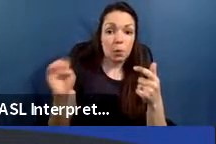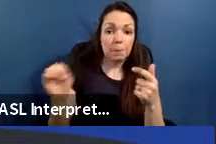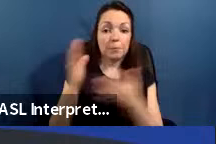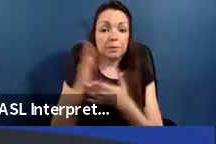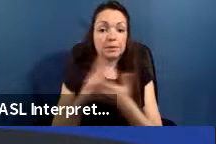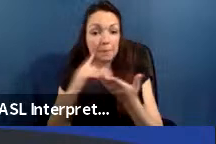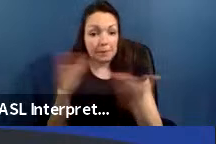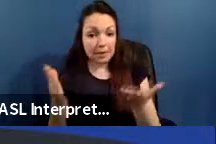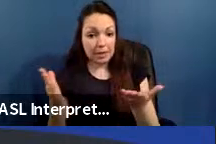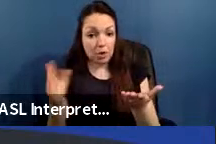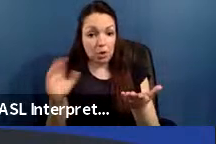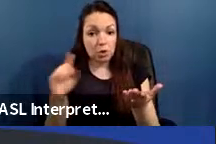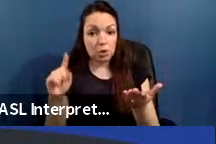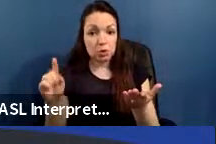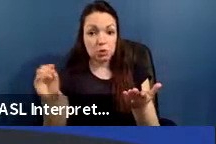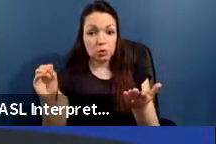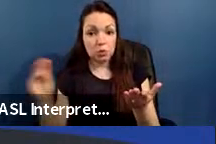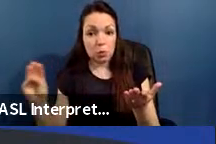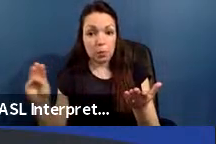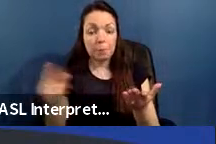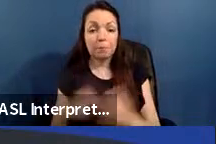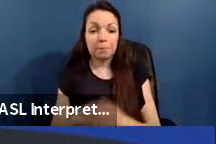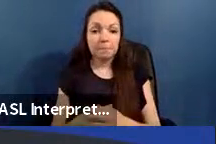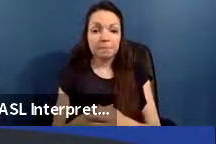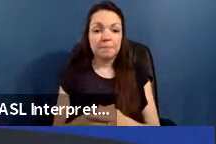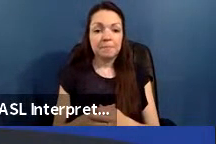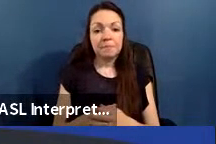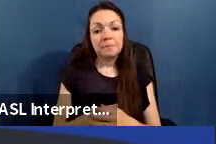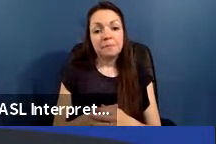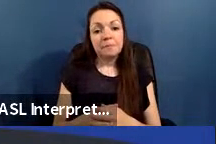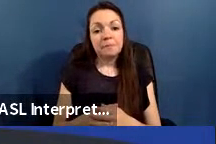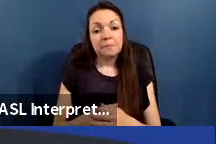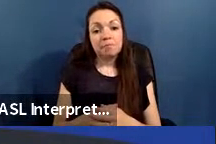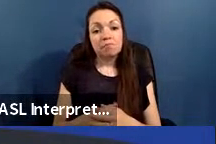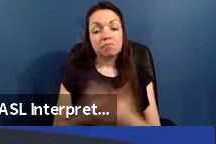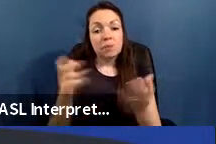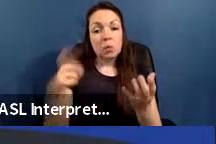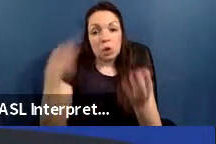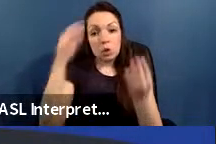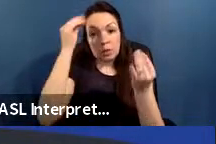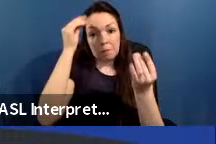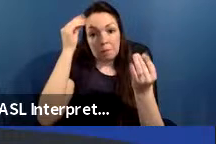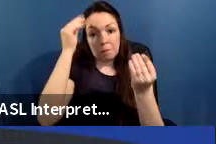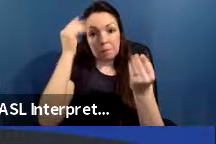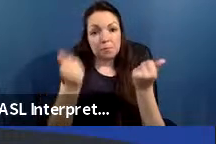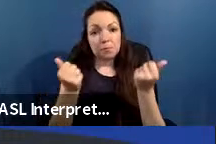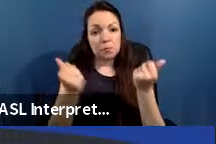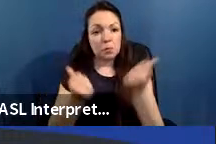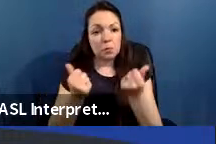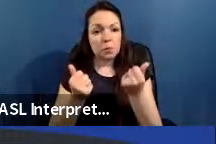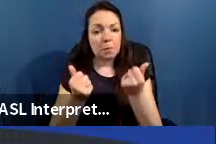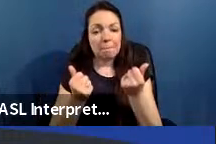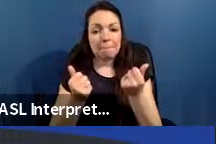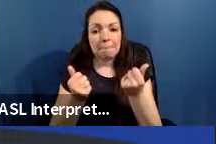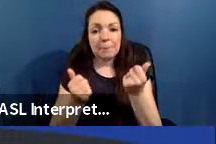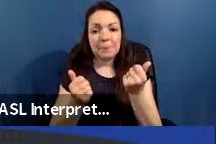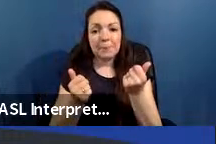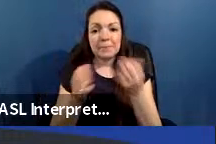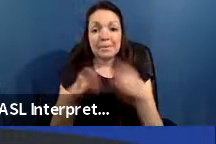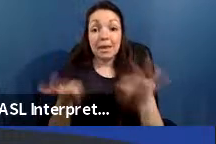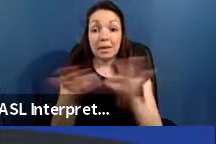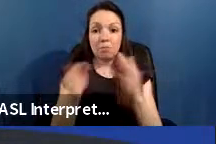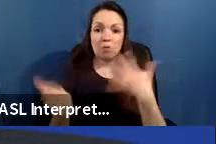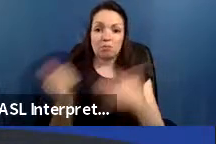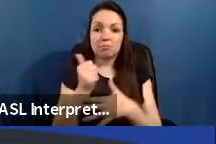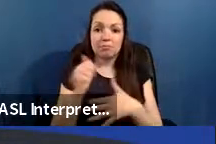space with us. A couple of questions to think about is which are the most important priorities for you and